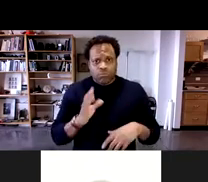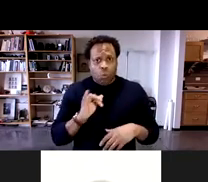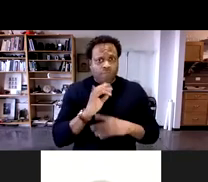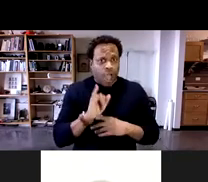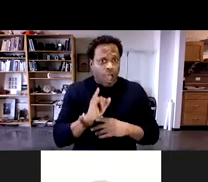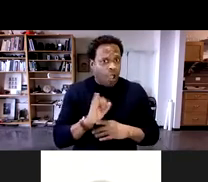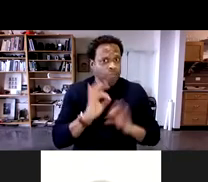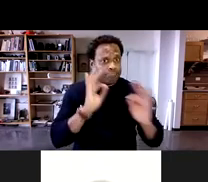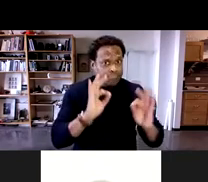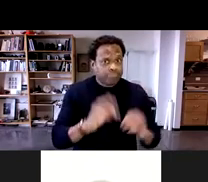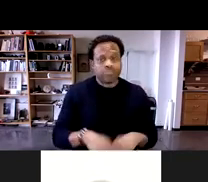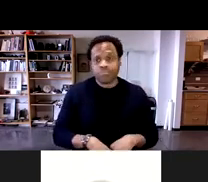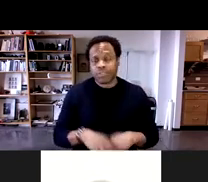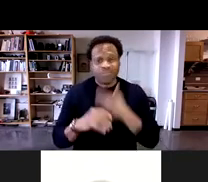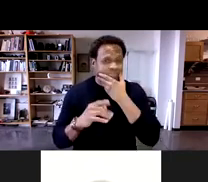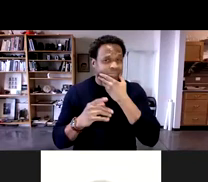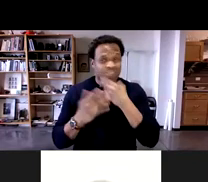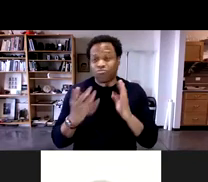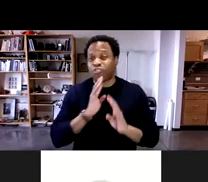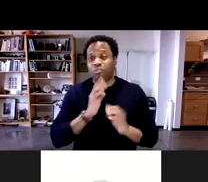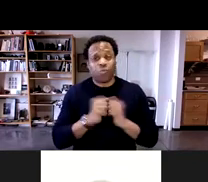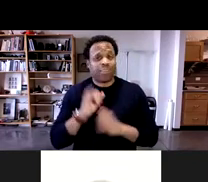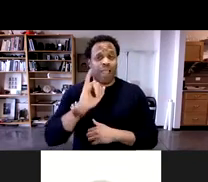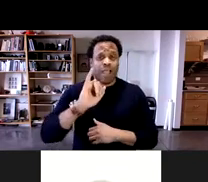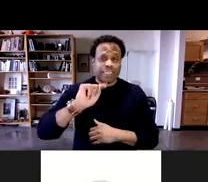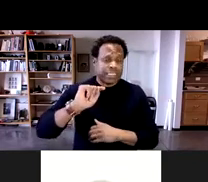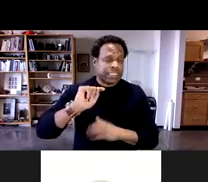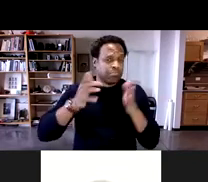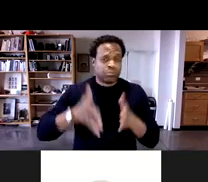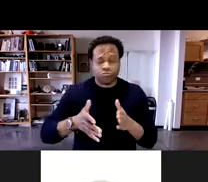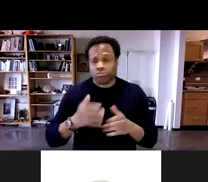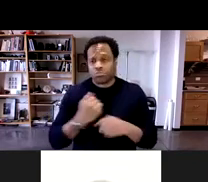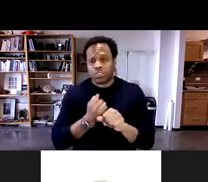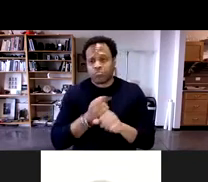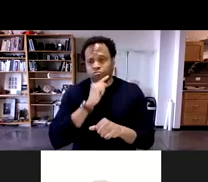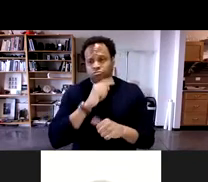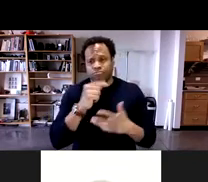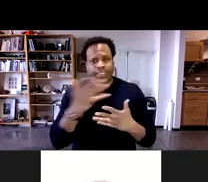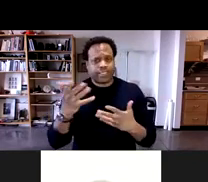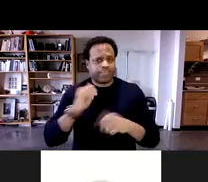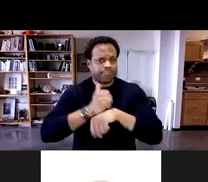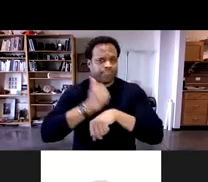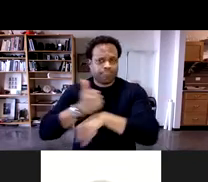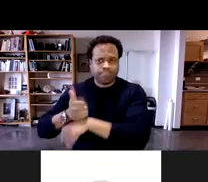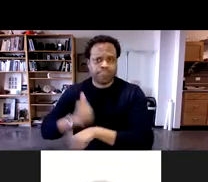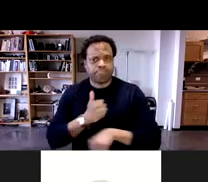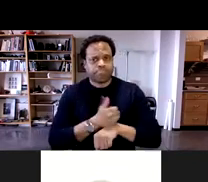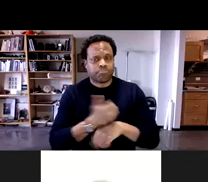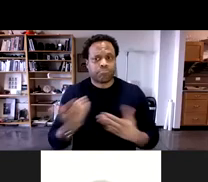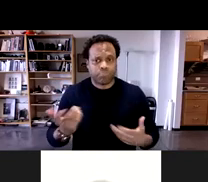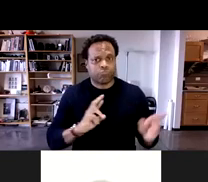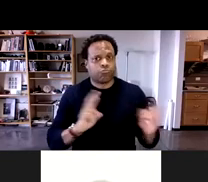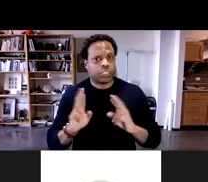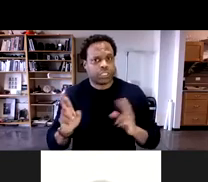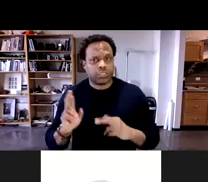that you are in, make sure that your Wi-Fi is nice and strong. Maybe talk with your IT person and just make sure that you